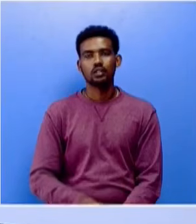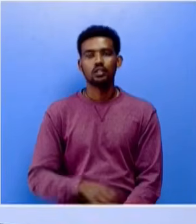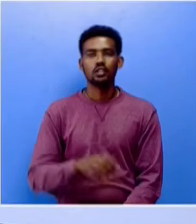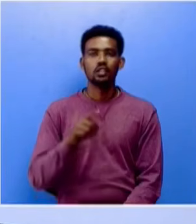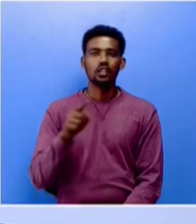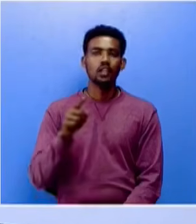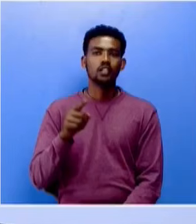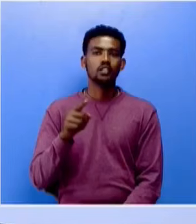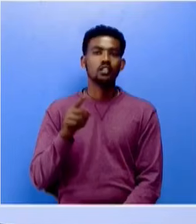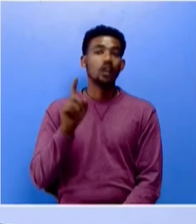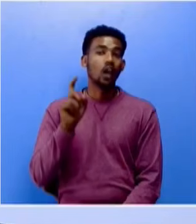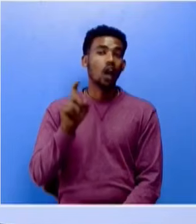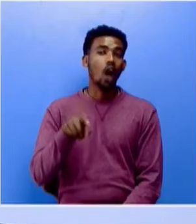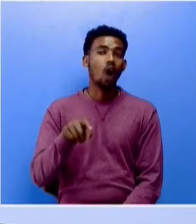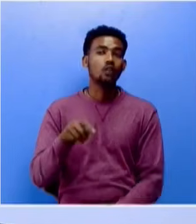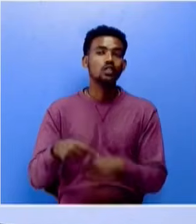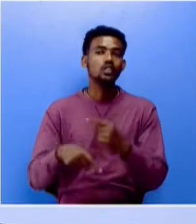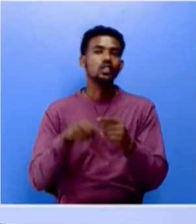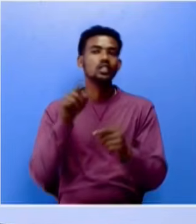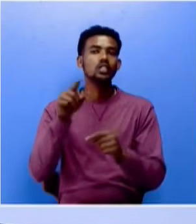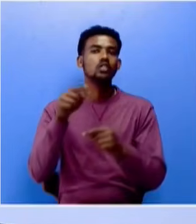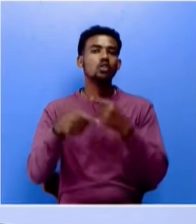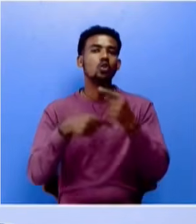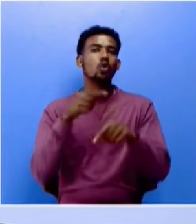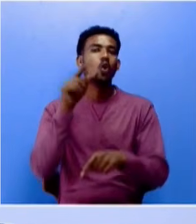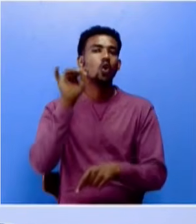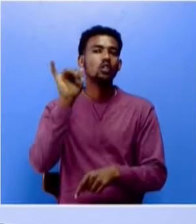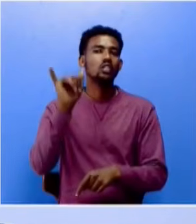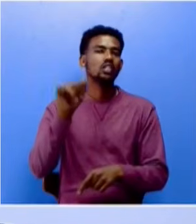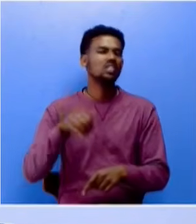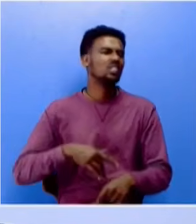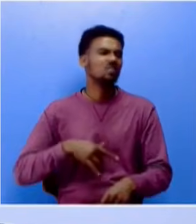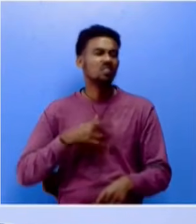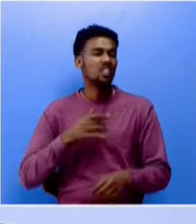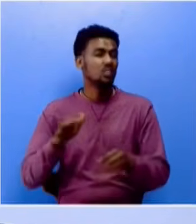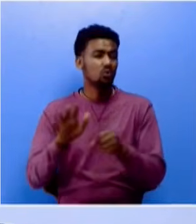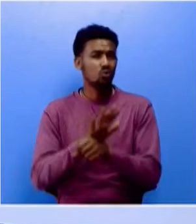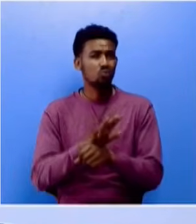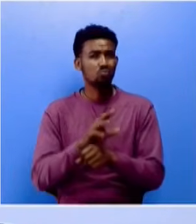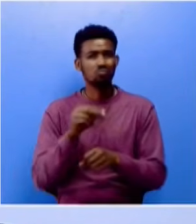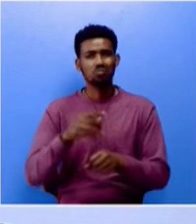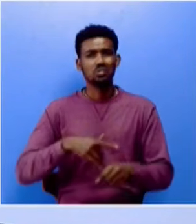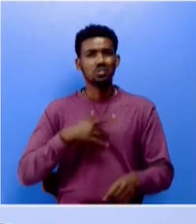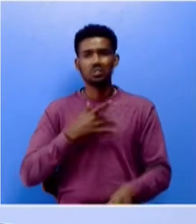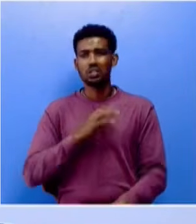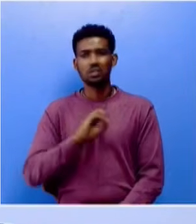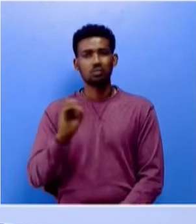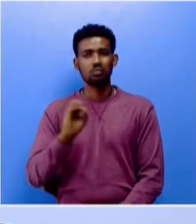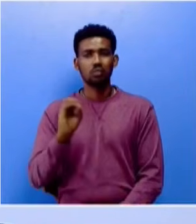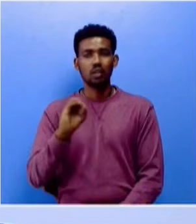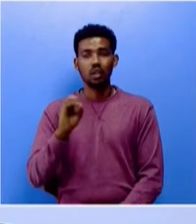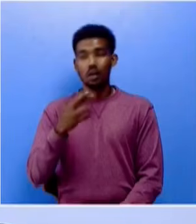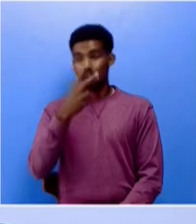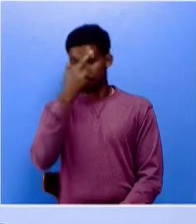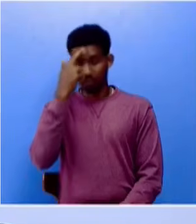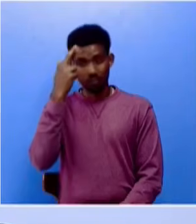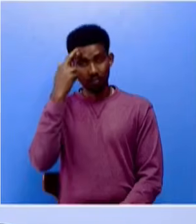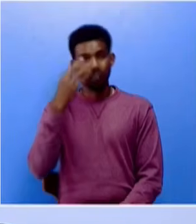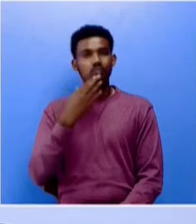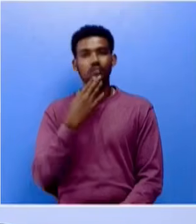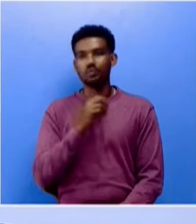he to go there? Is it sensible? Senseless. So it's not this